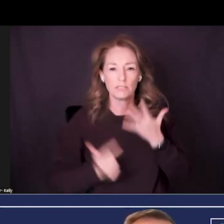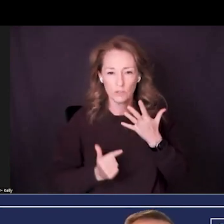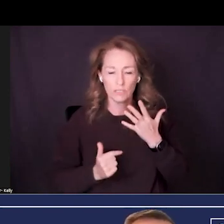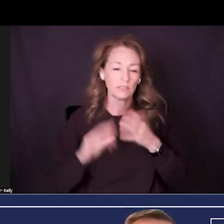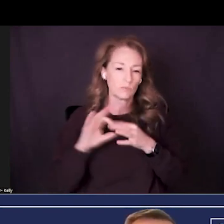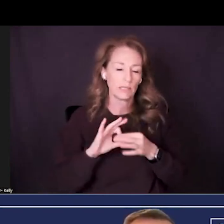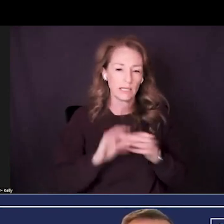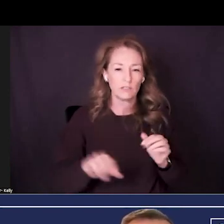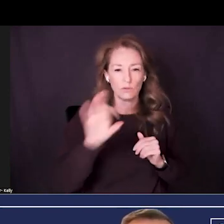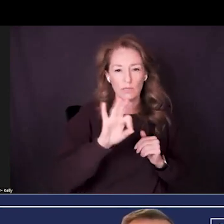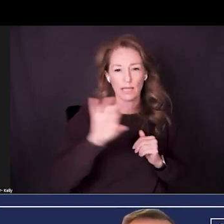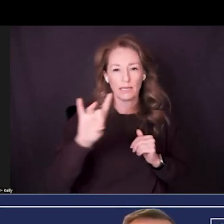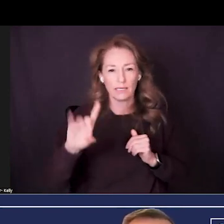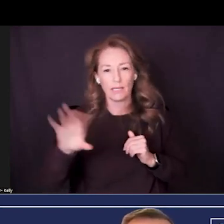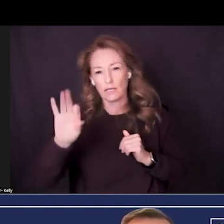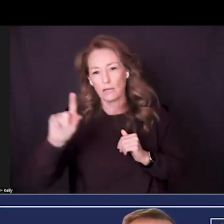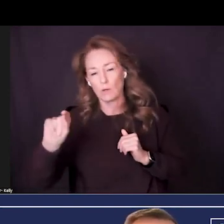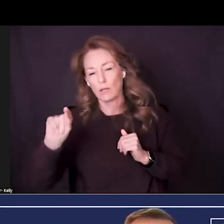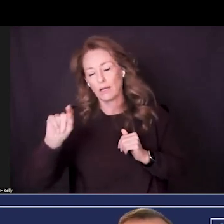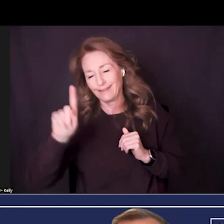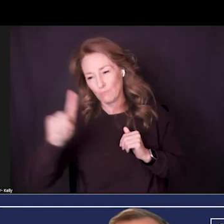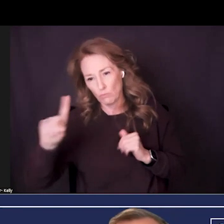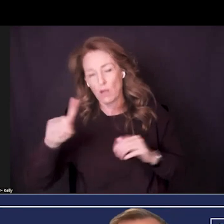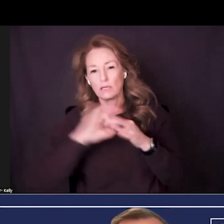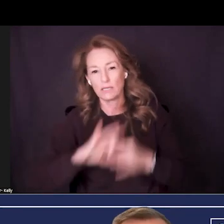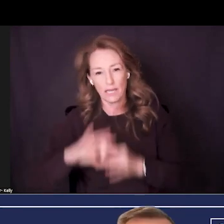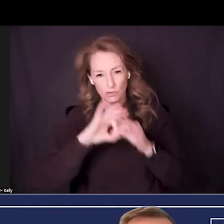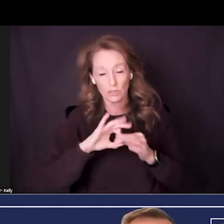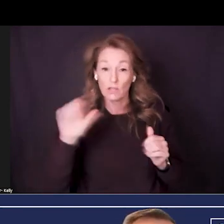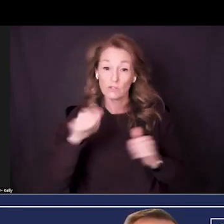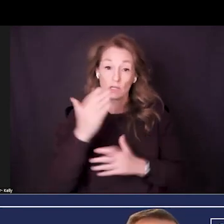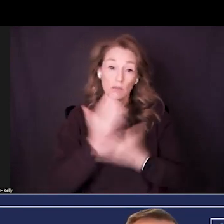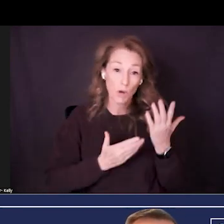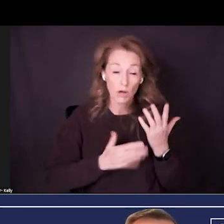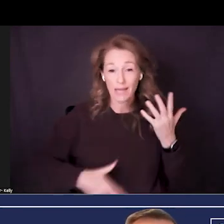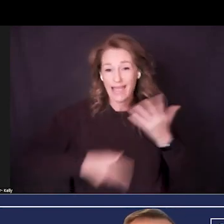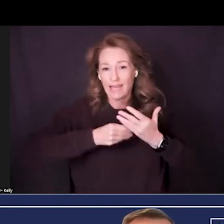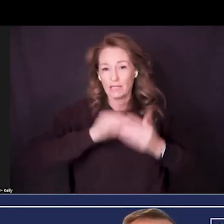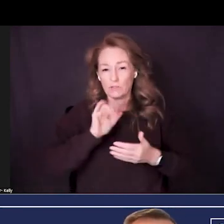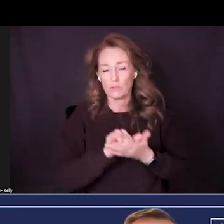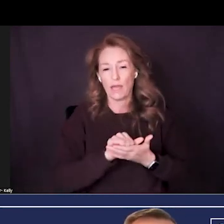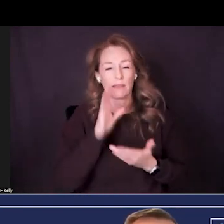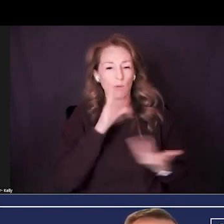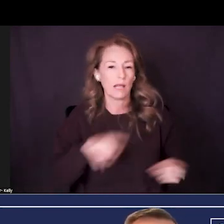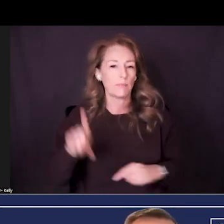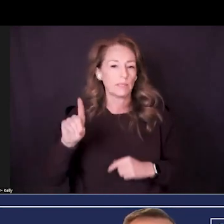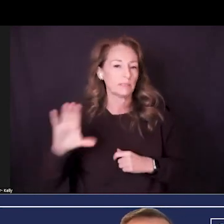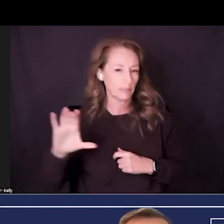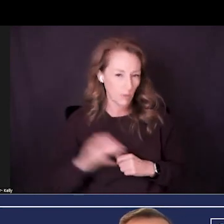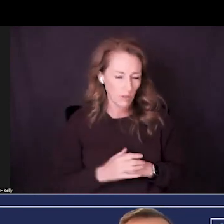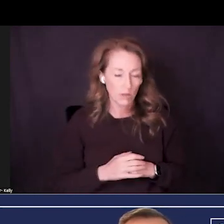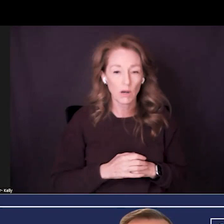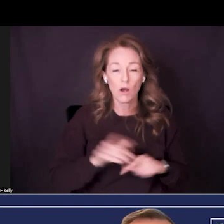coordination. There will be another part of that series that will be in December. Some more to come on that. And then the